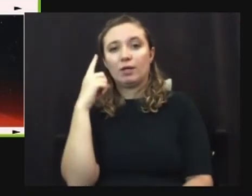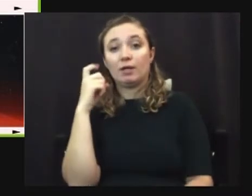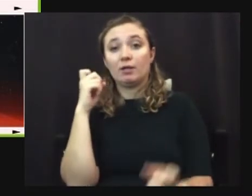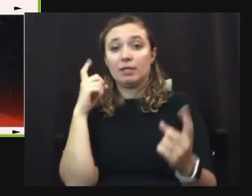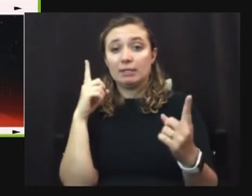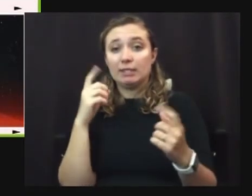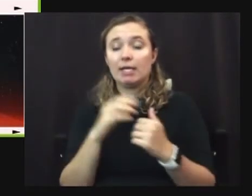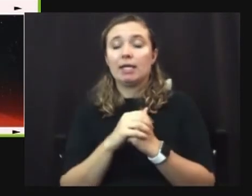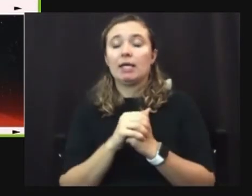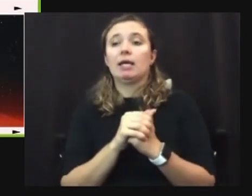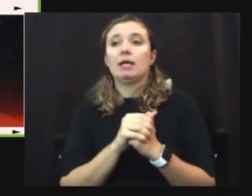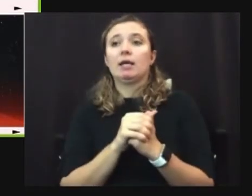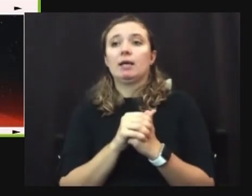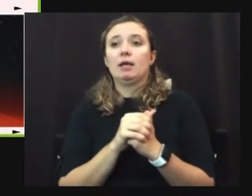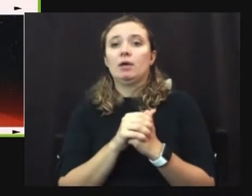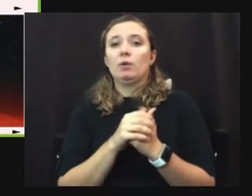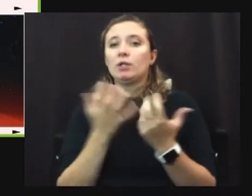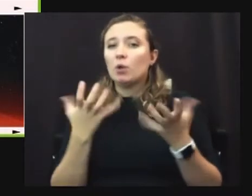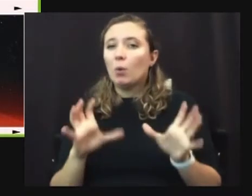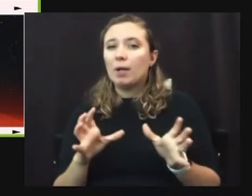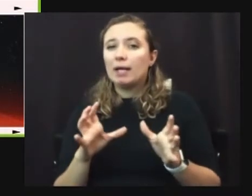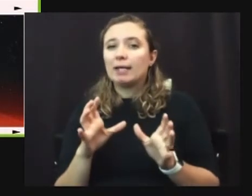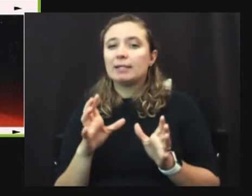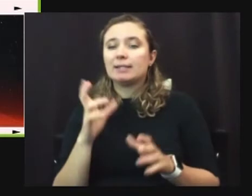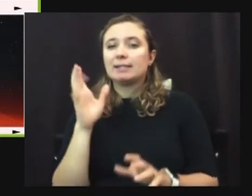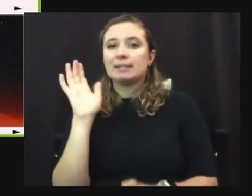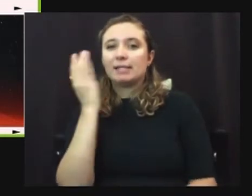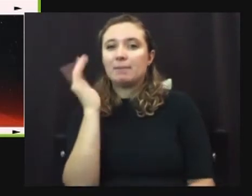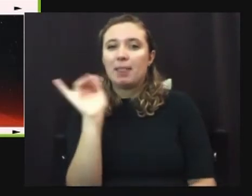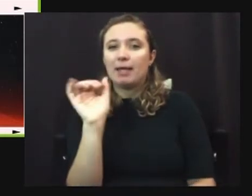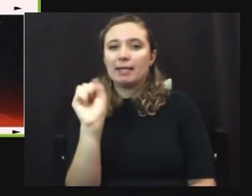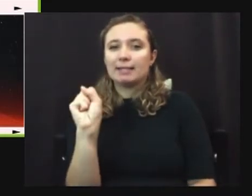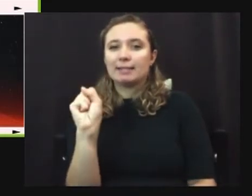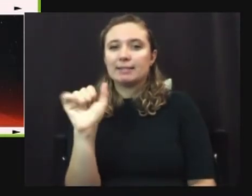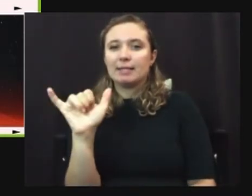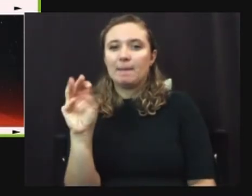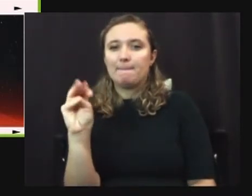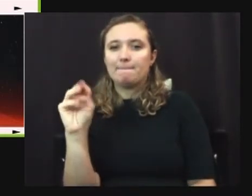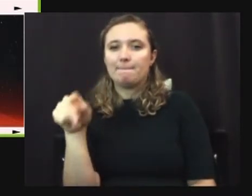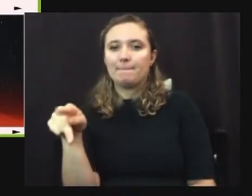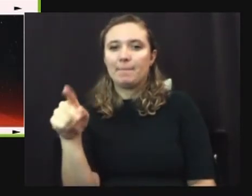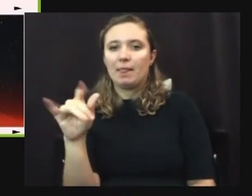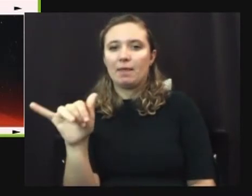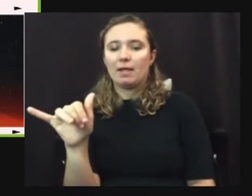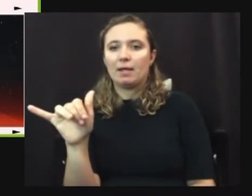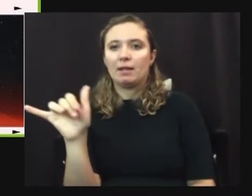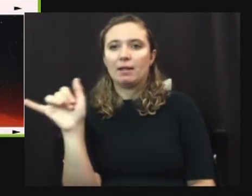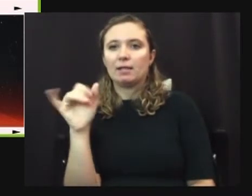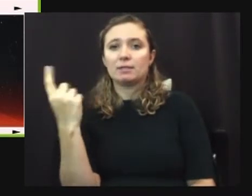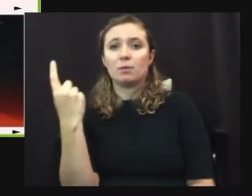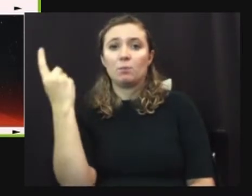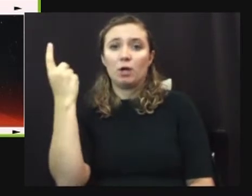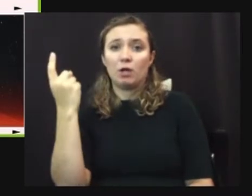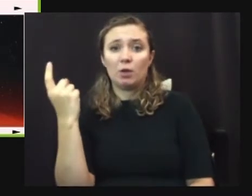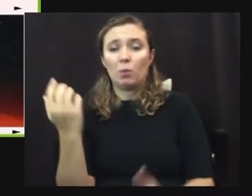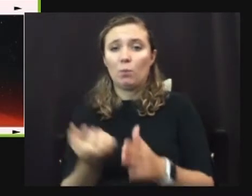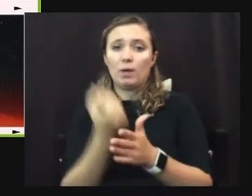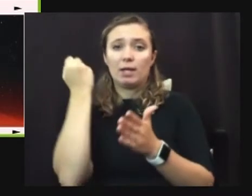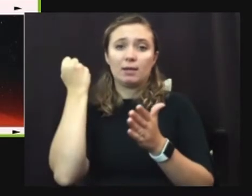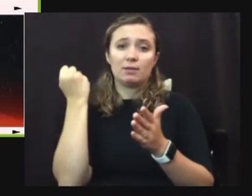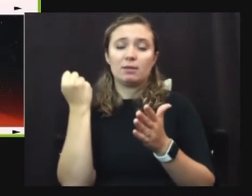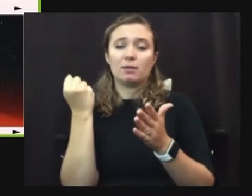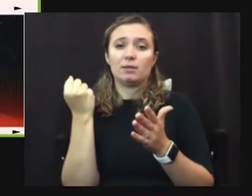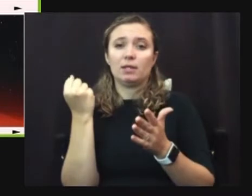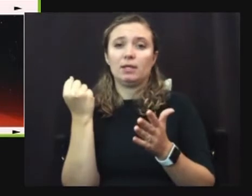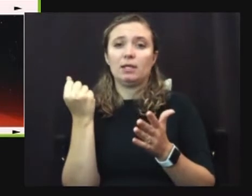seen as sympathy only, like someone winning the lottery or